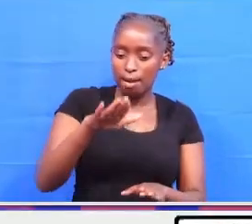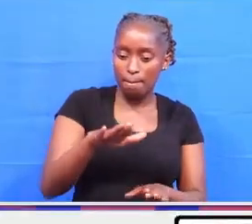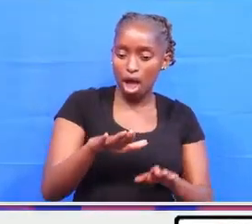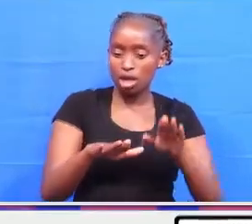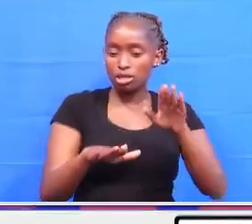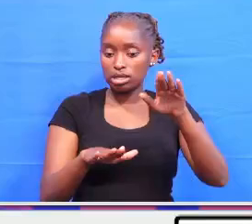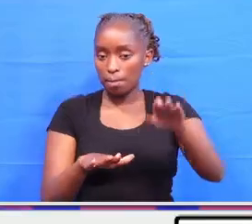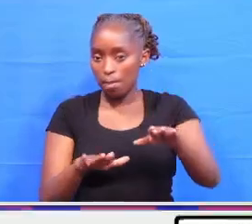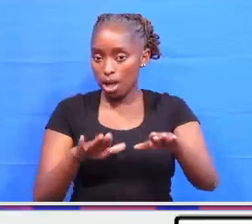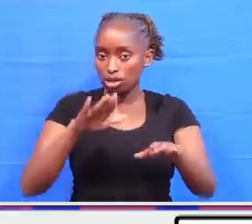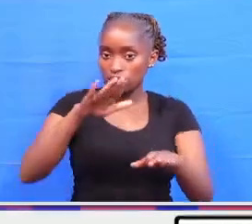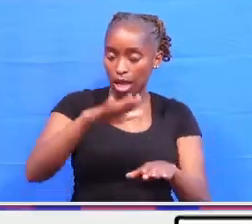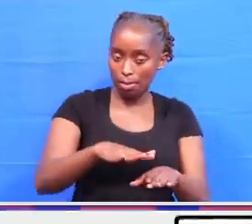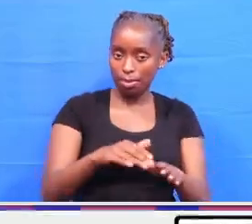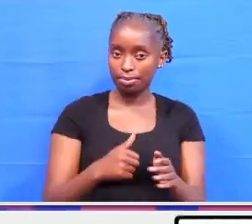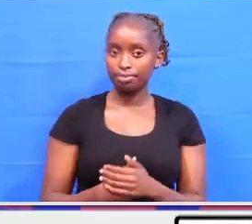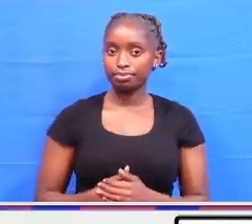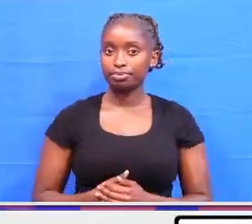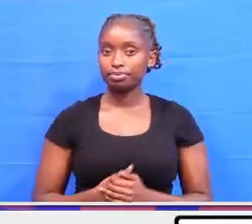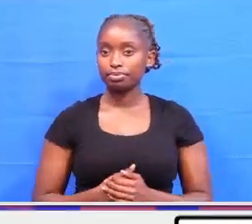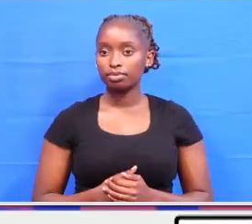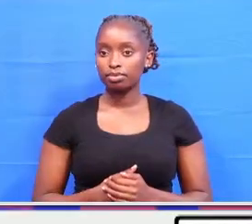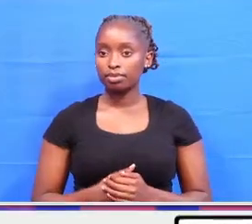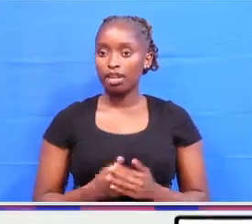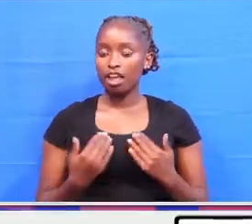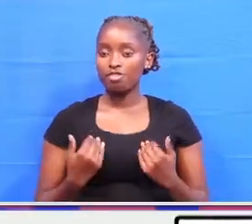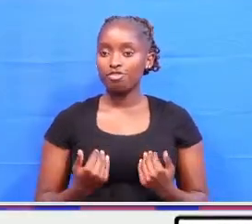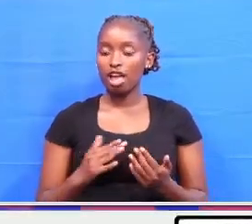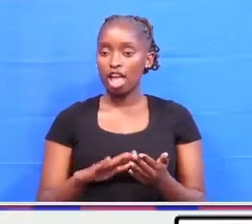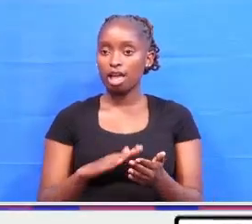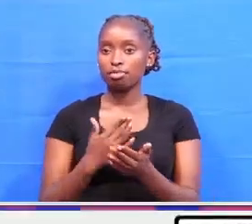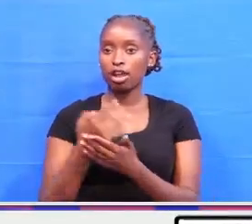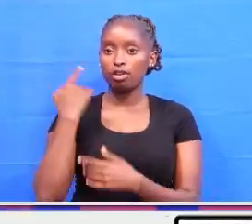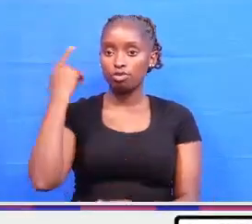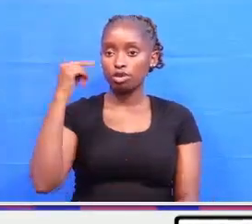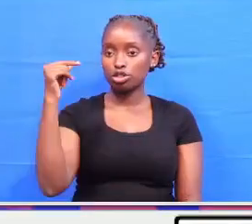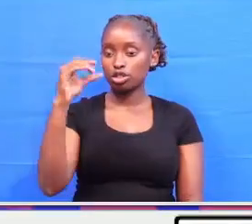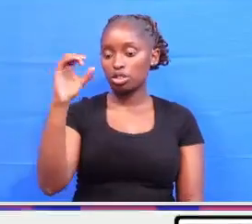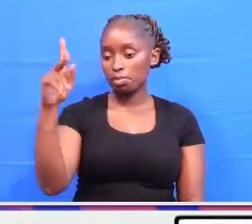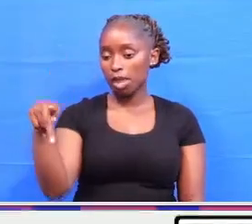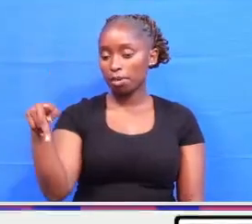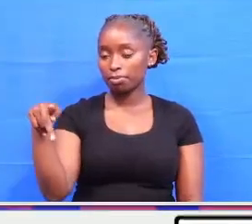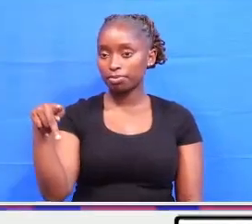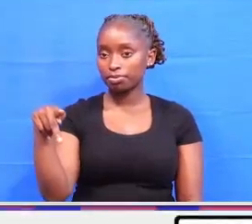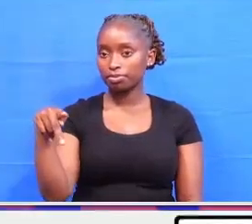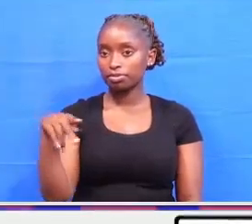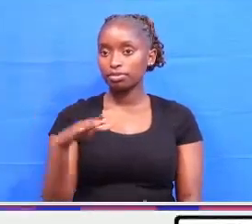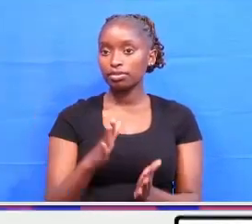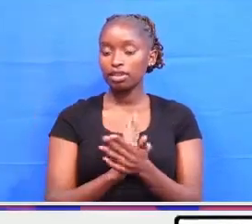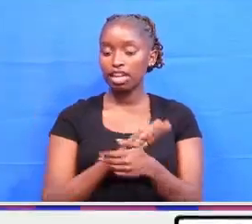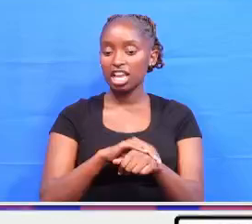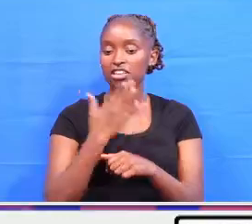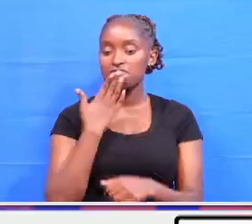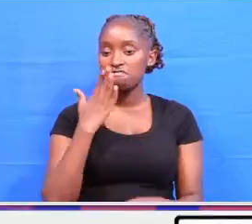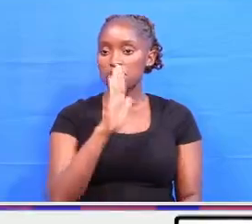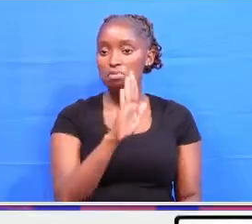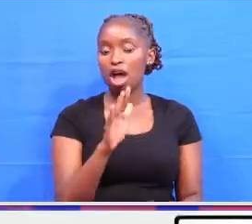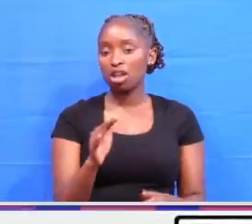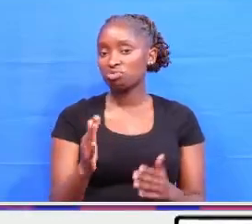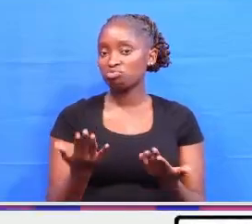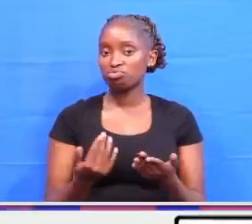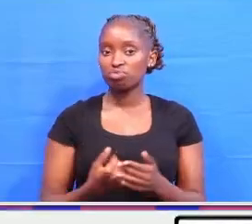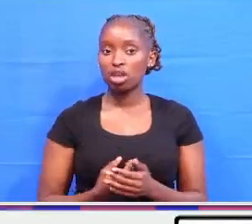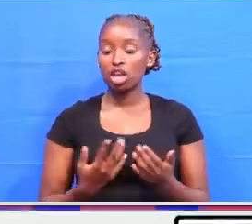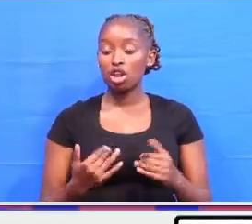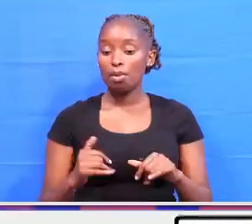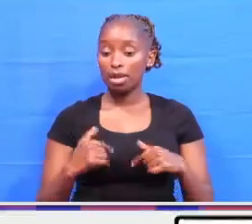Mm-hmm. I've actually applied for the DCP, mm-hmm, and I got feedback. Mm-hmm. So I'm